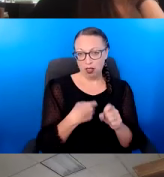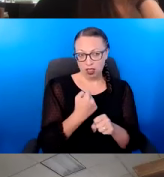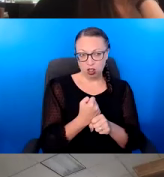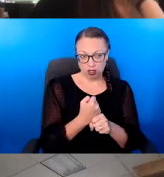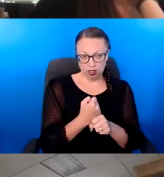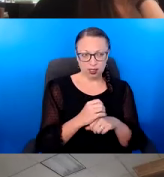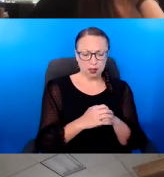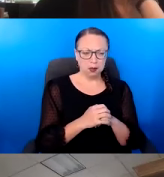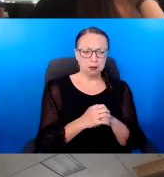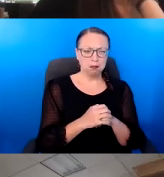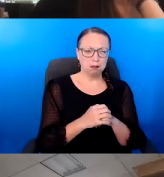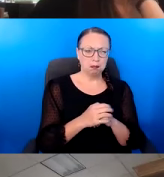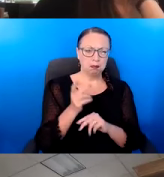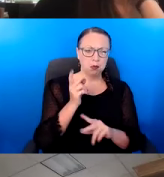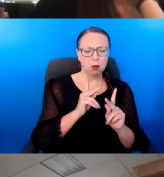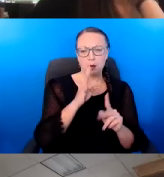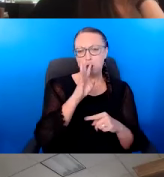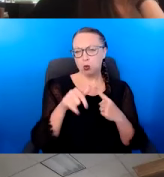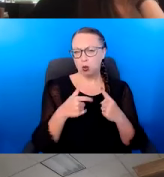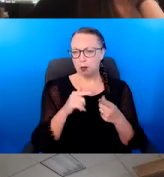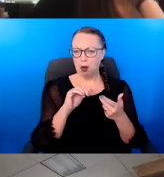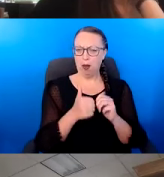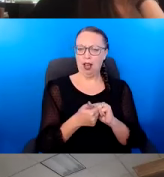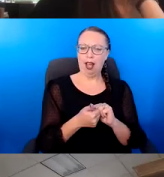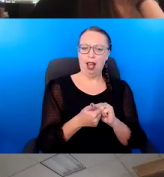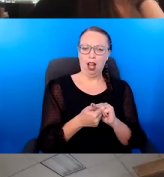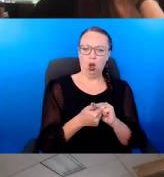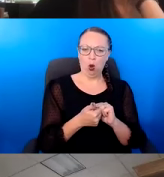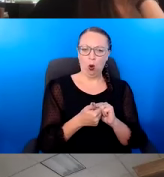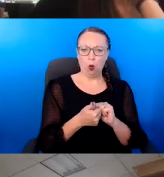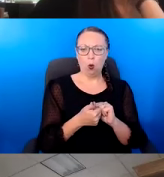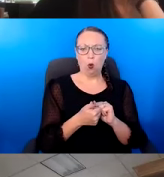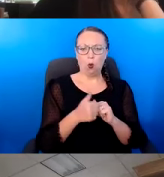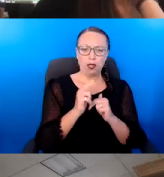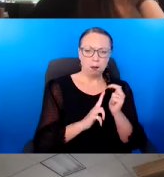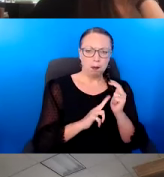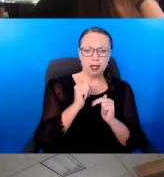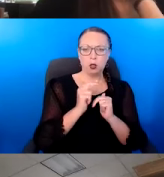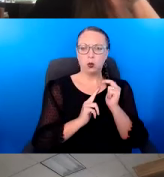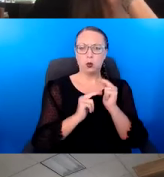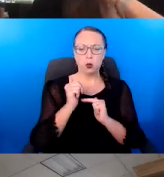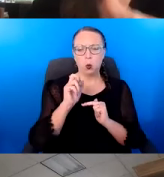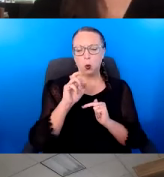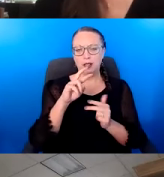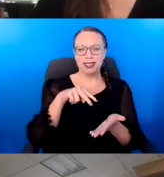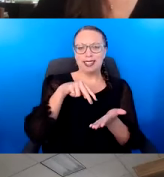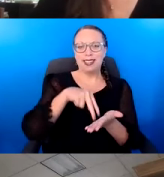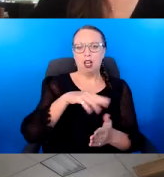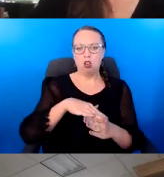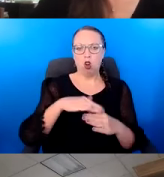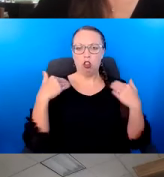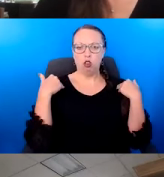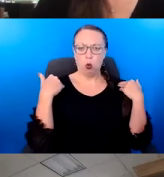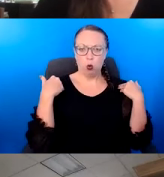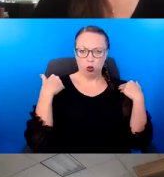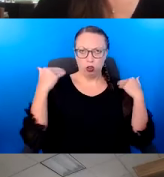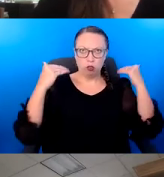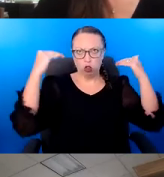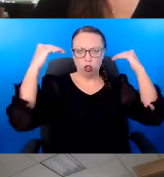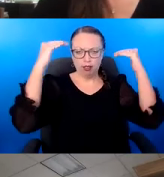You know, when people talk about how we stand on the shoulders of giants, this is the guy you should